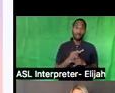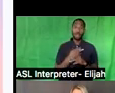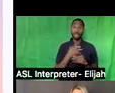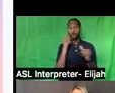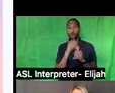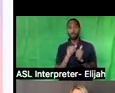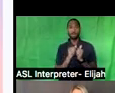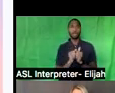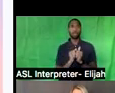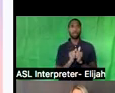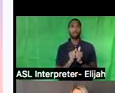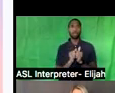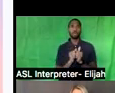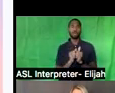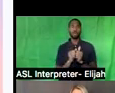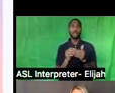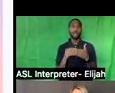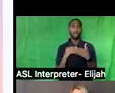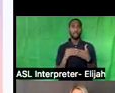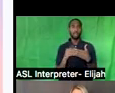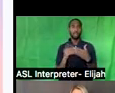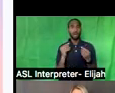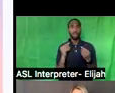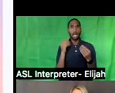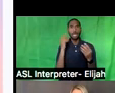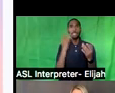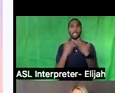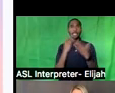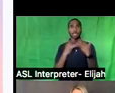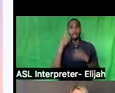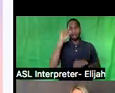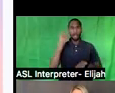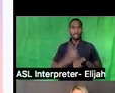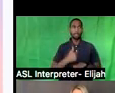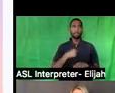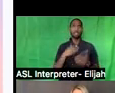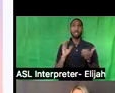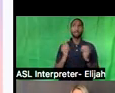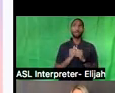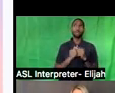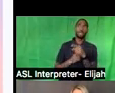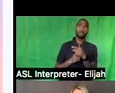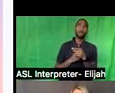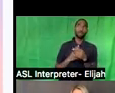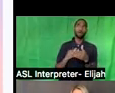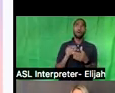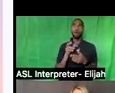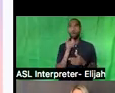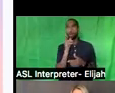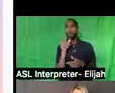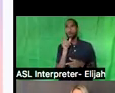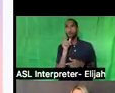together, loosening grip on the scarcity mindset of me versus them, or who will have to hold the